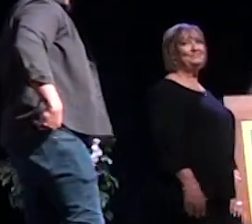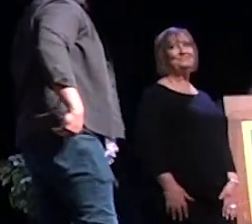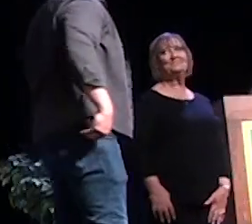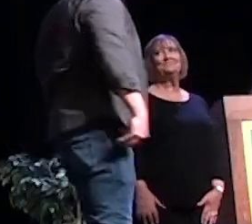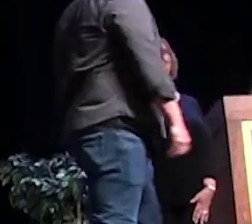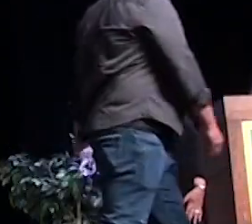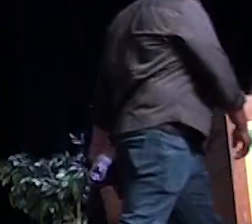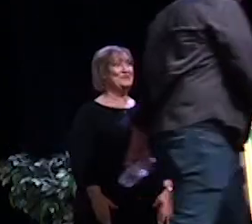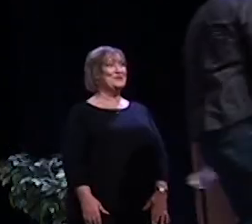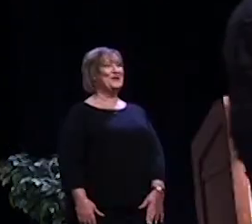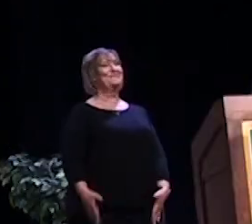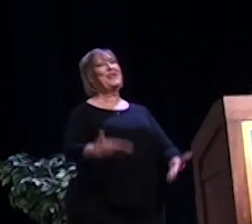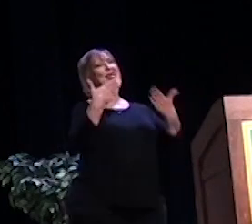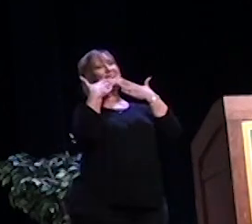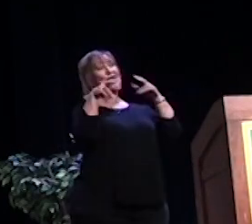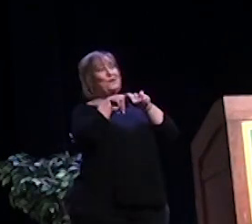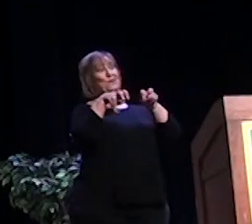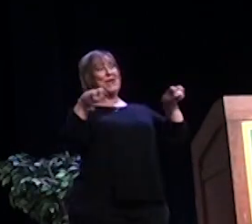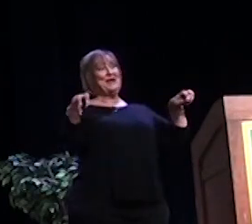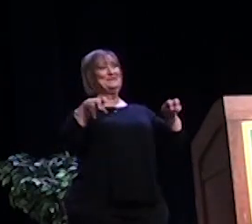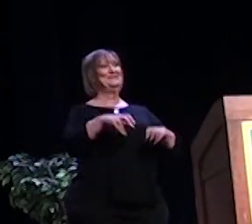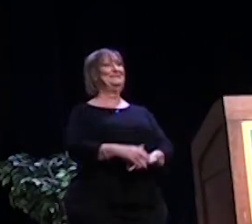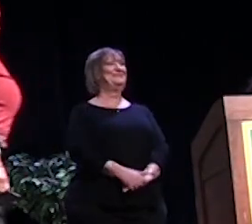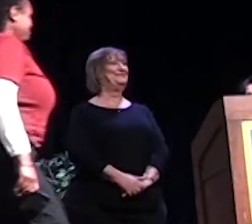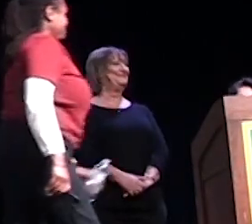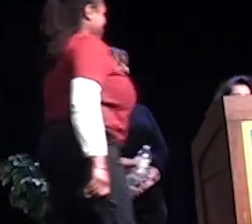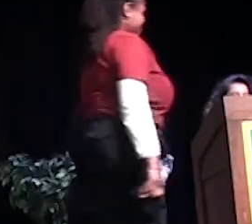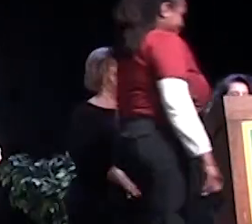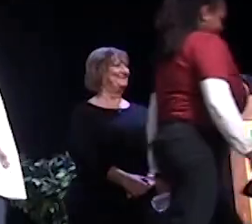Thank you, panel one. Another round of applause for panel one.